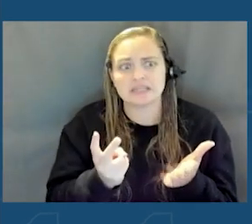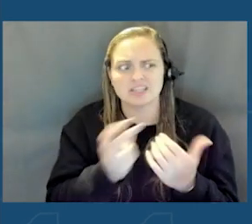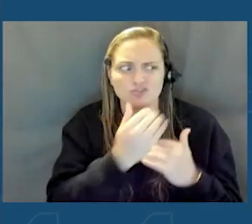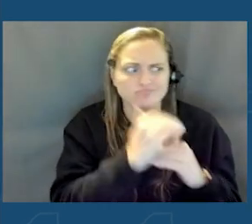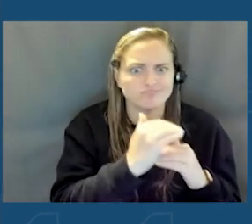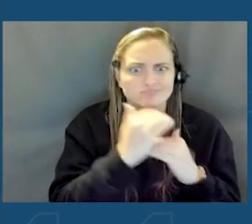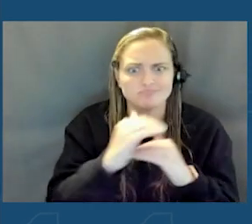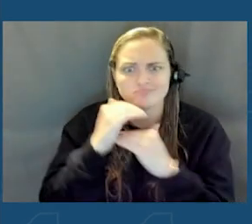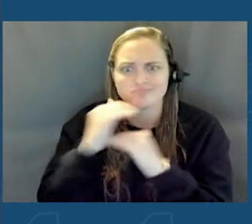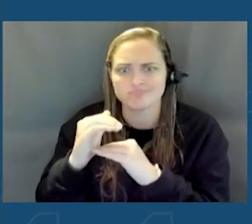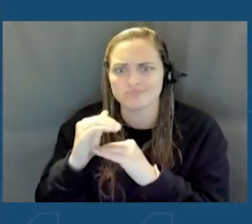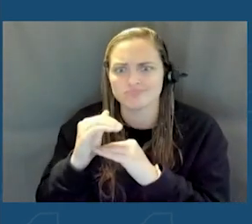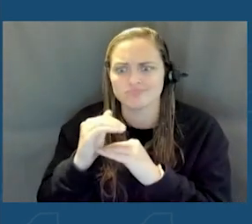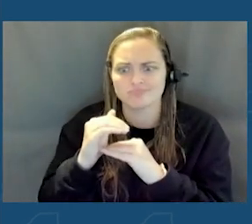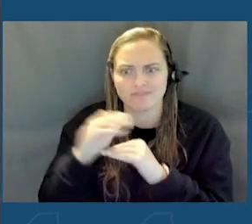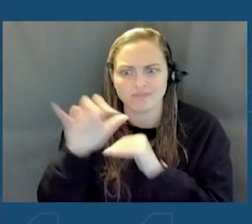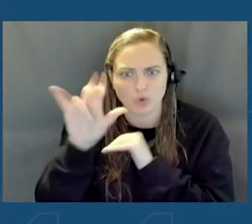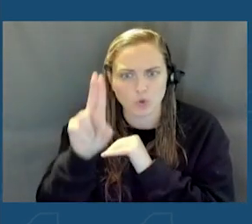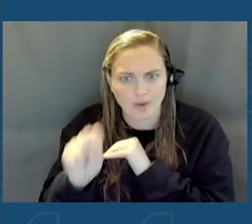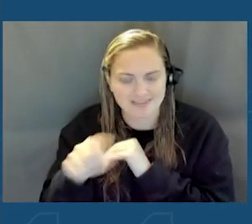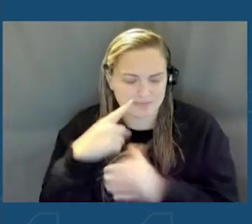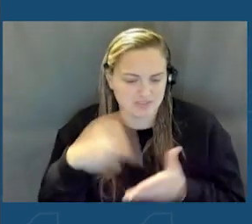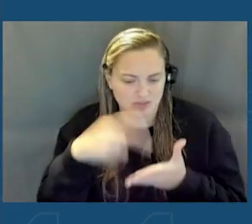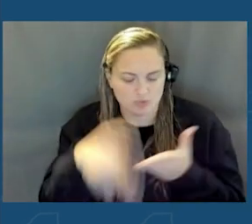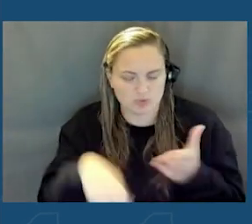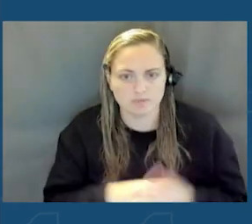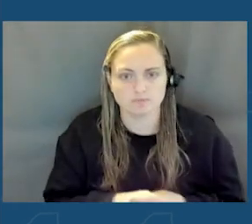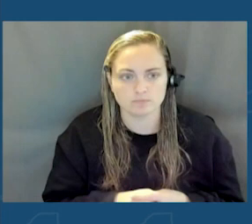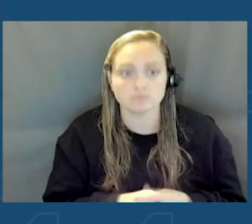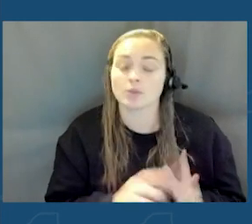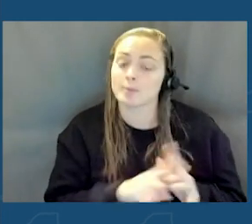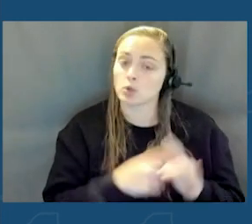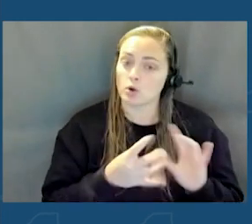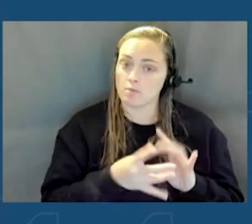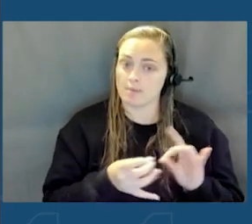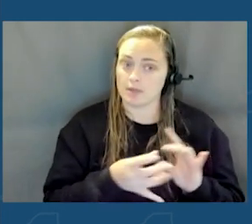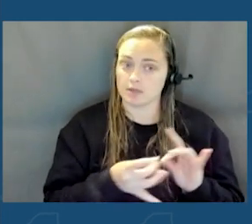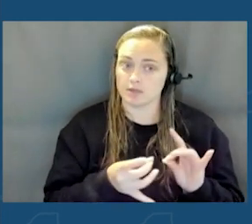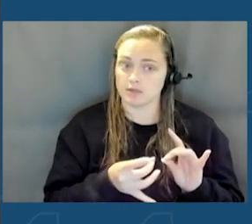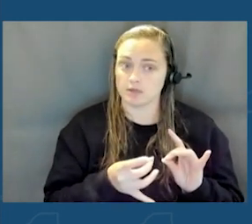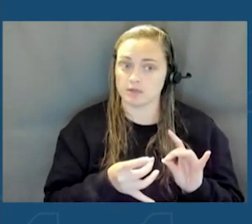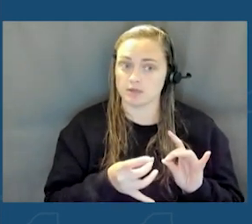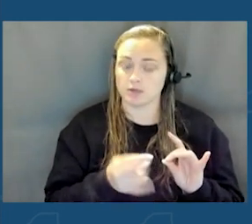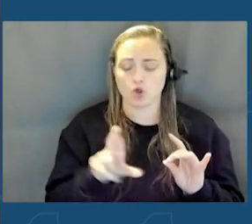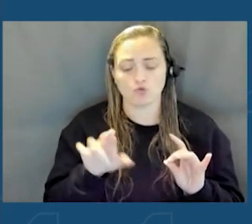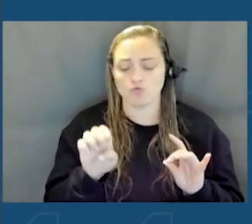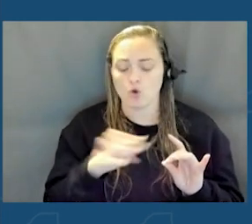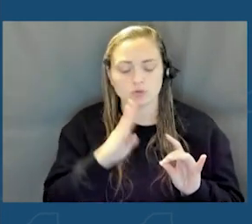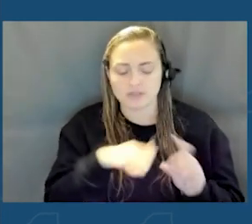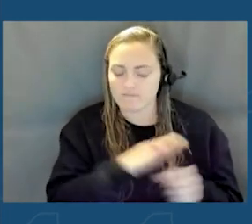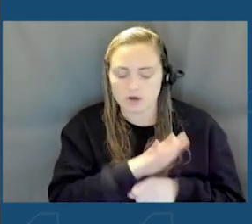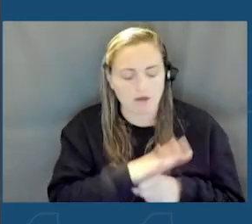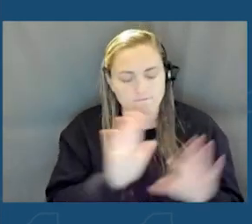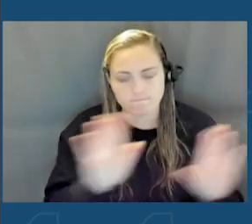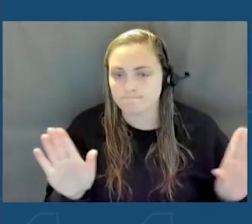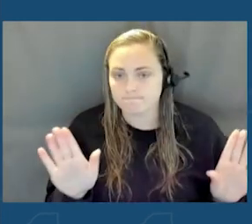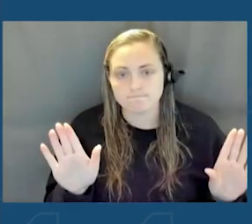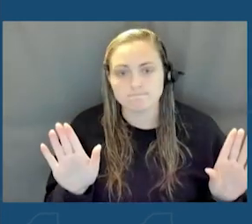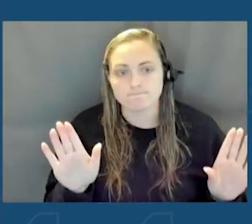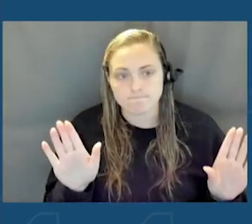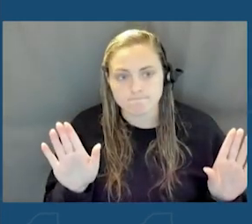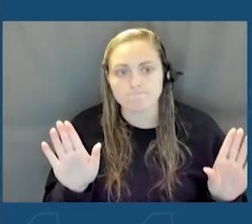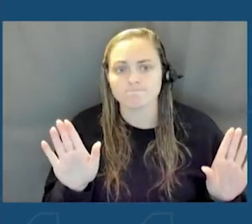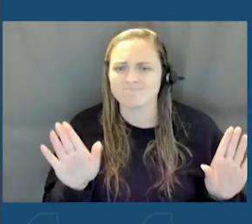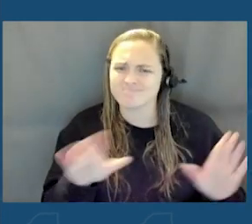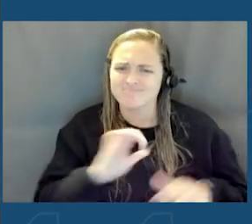on abortion across this country. I'm going to start off by saying Roe was never enough. The reality of that statement is settling